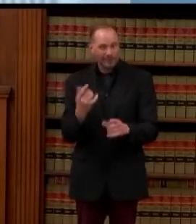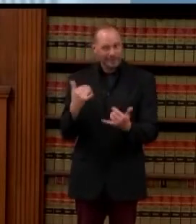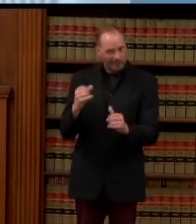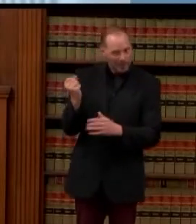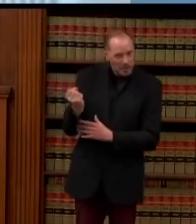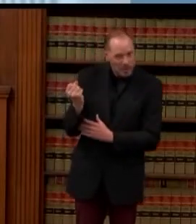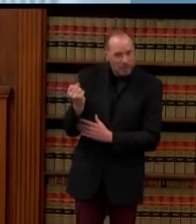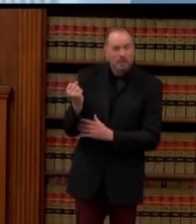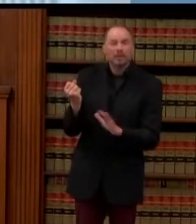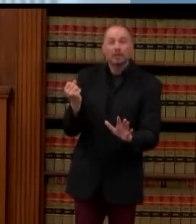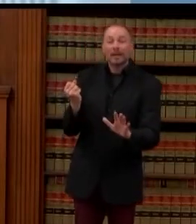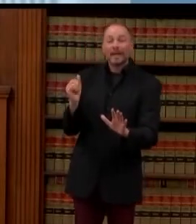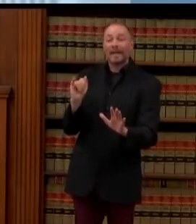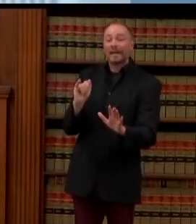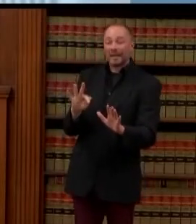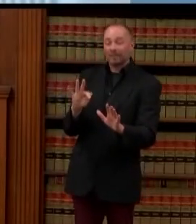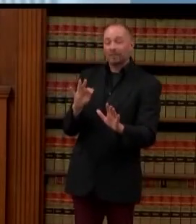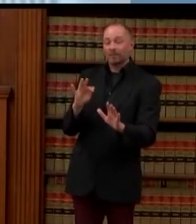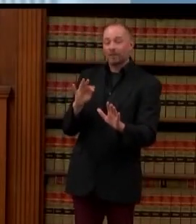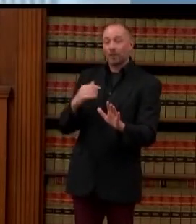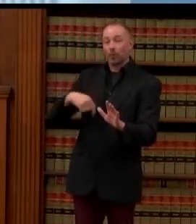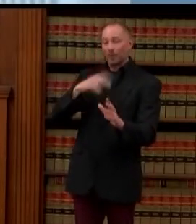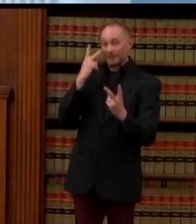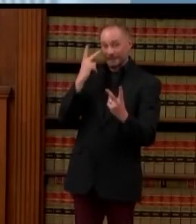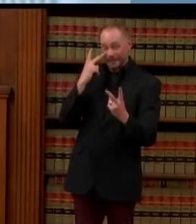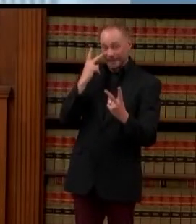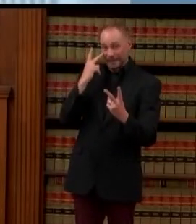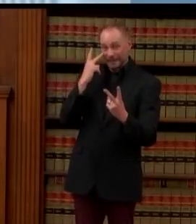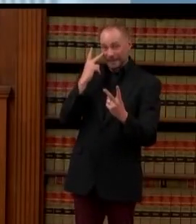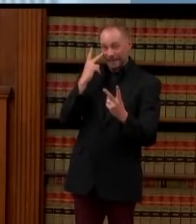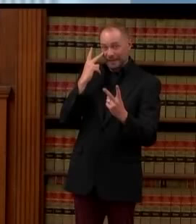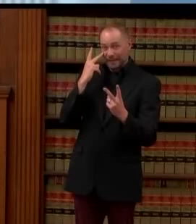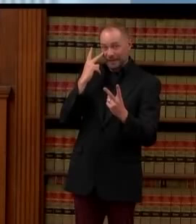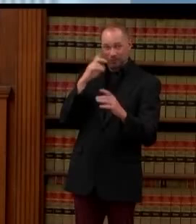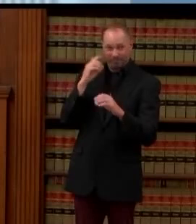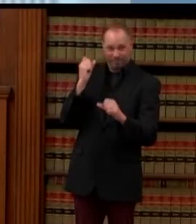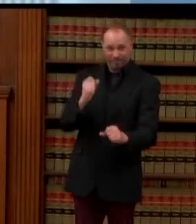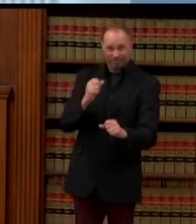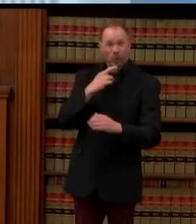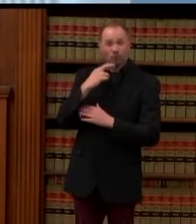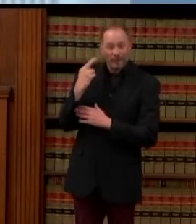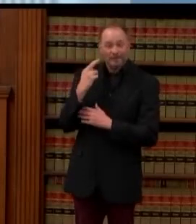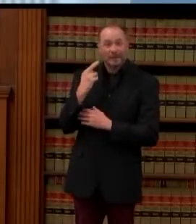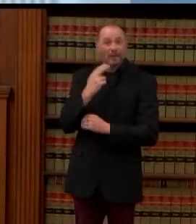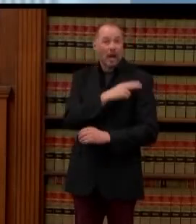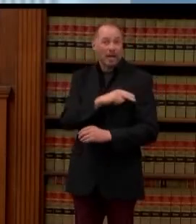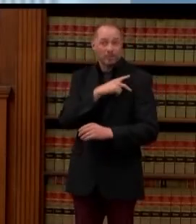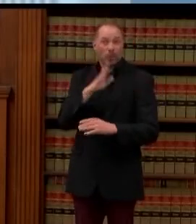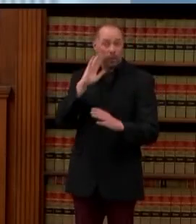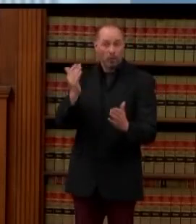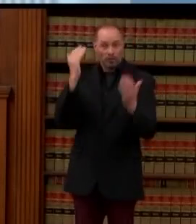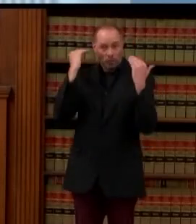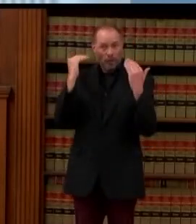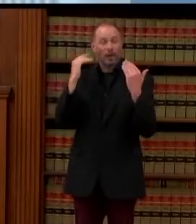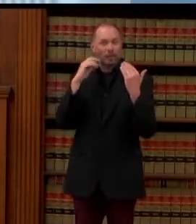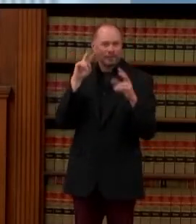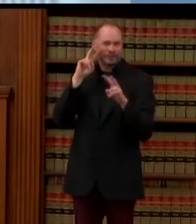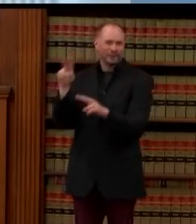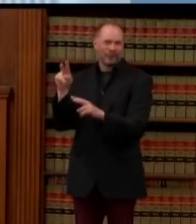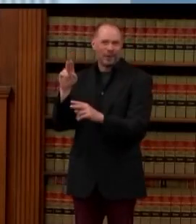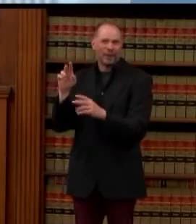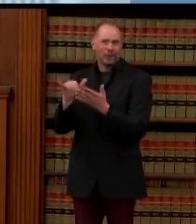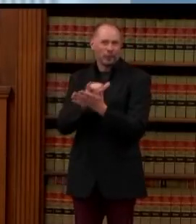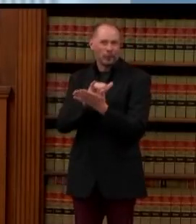toolbox, particularly if there is any significant risk that our healthcare system could be overwhelmed, as we saw in New York